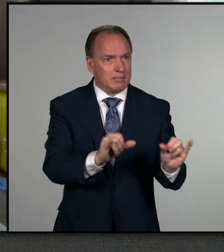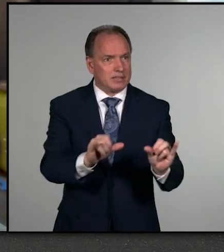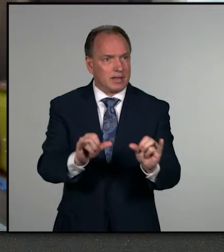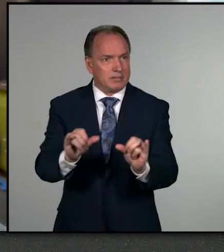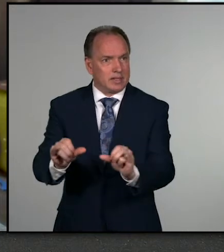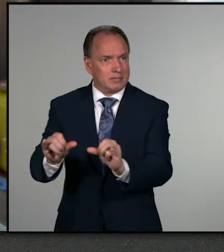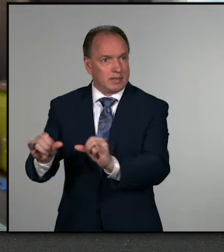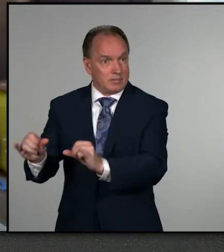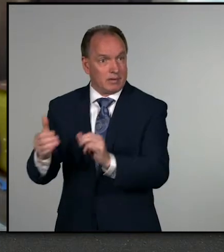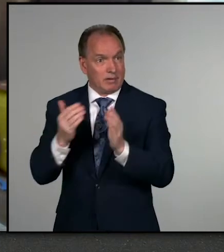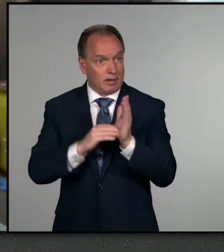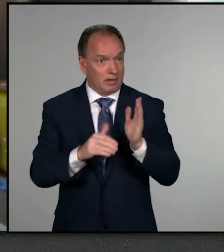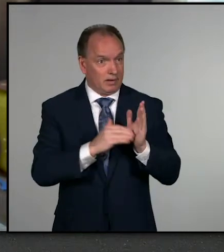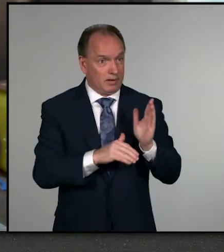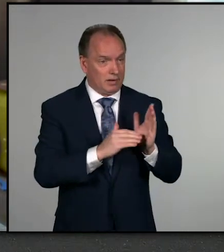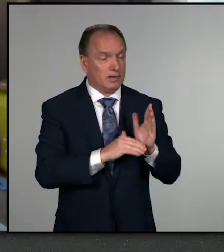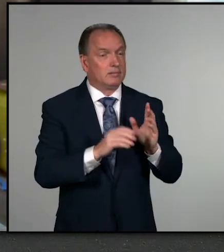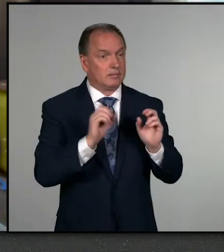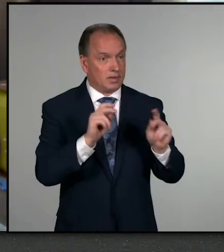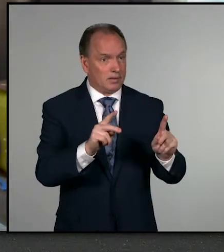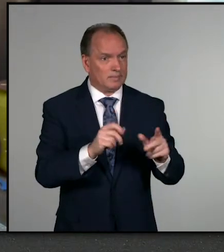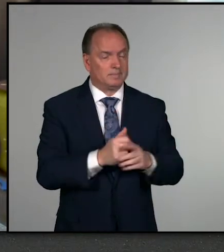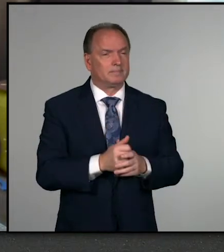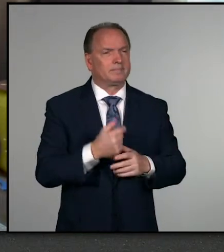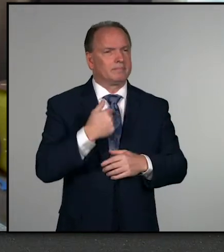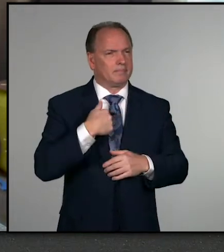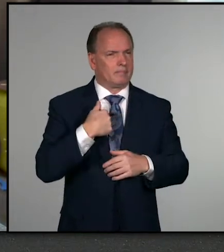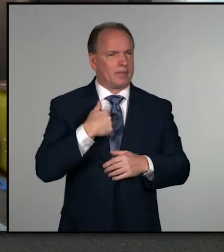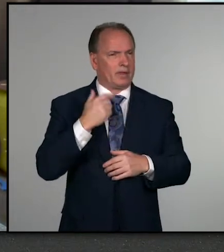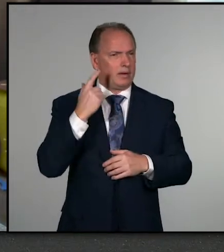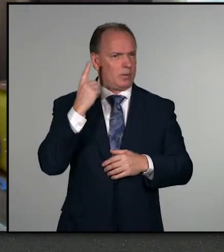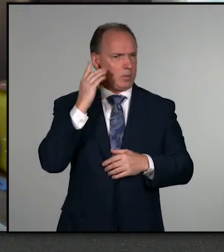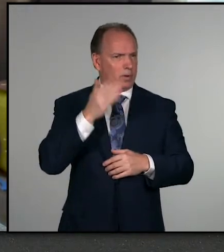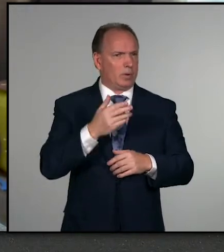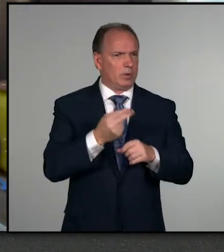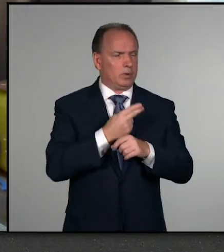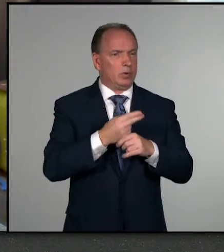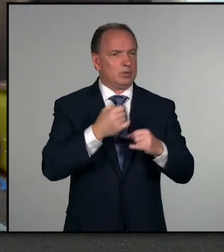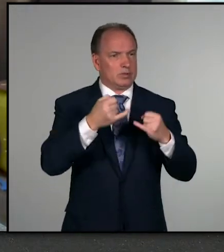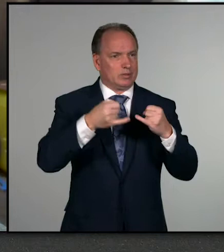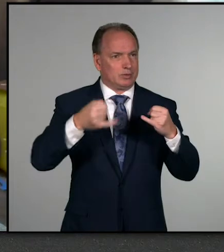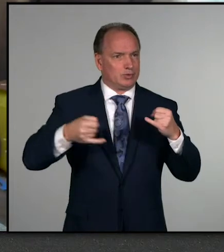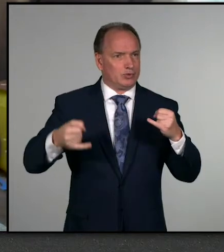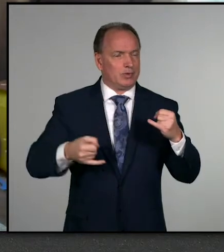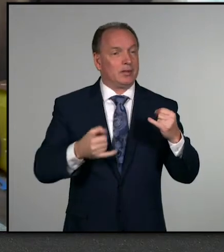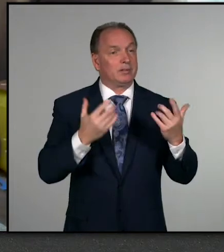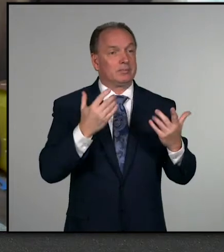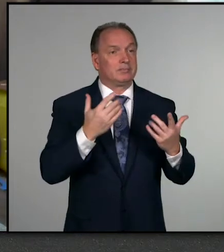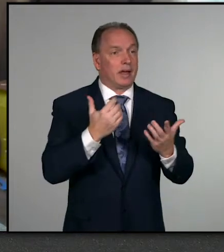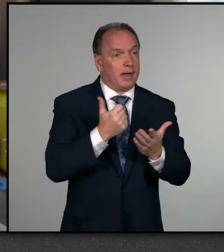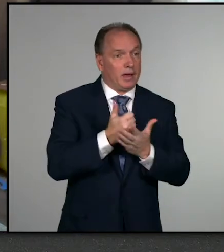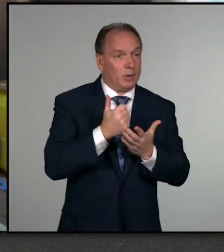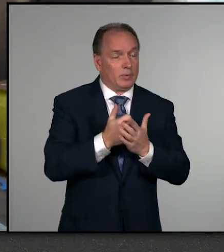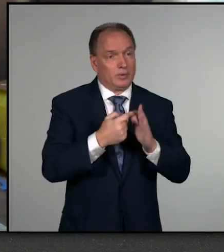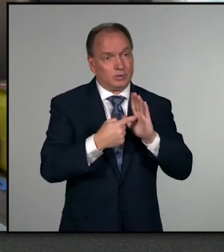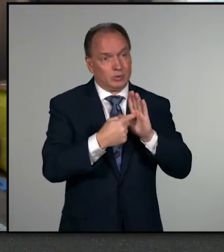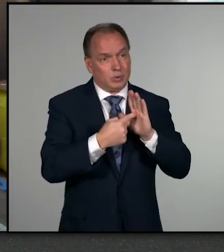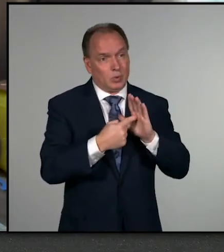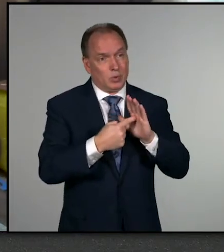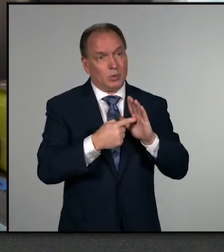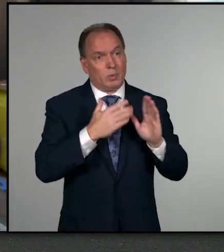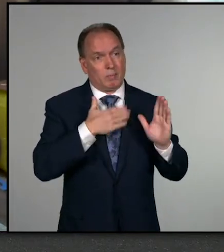over and over and over again. Miss Debbie is going to use a string and I'm going